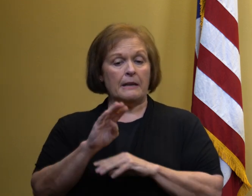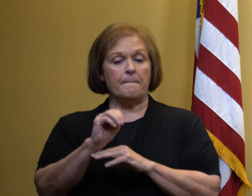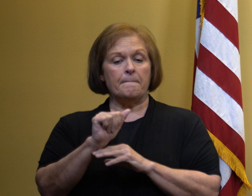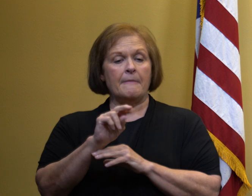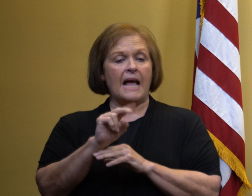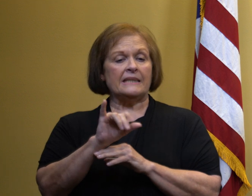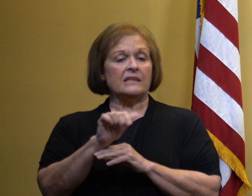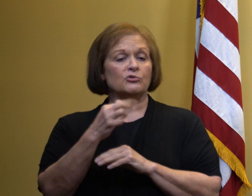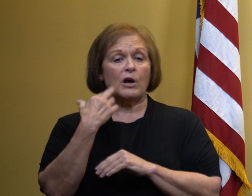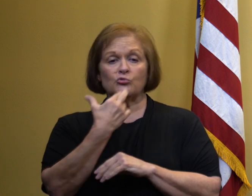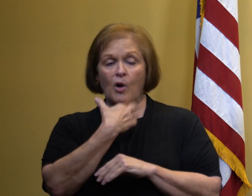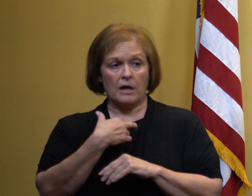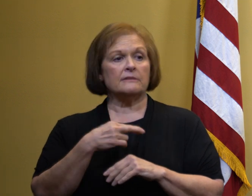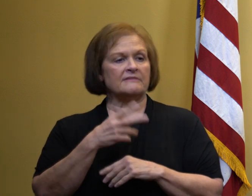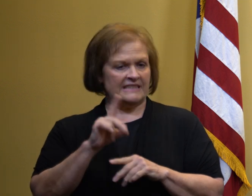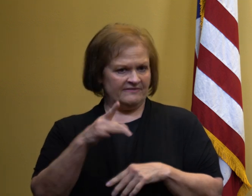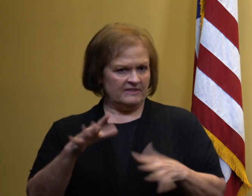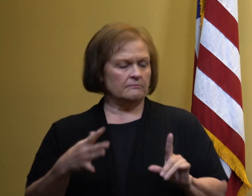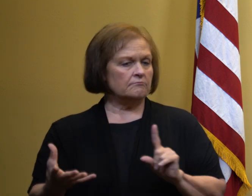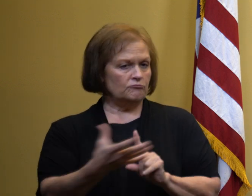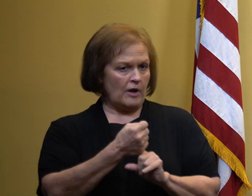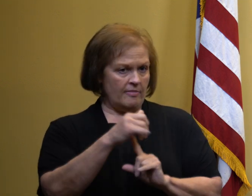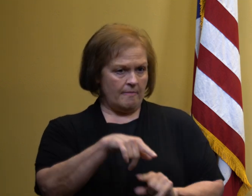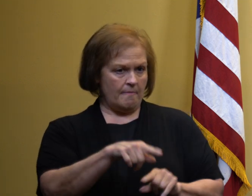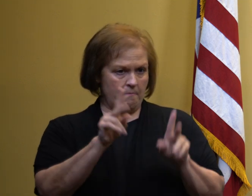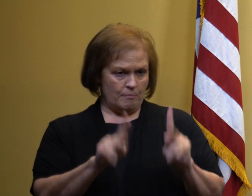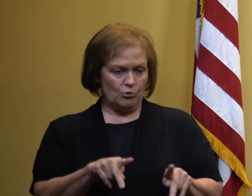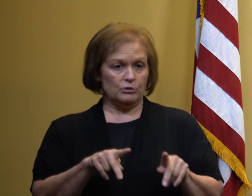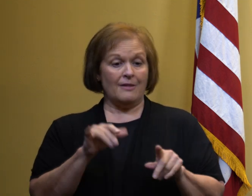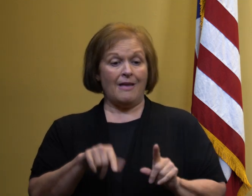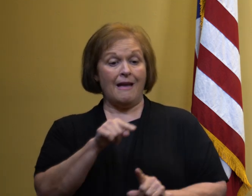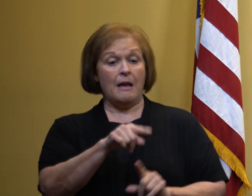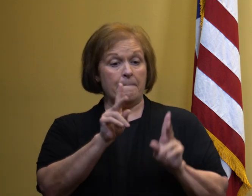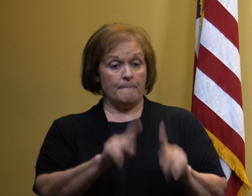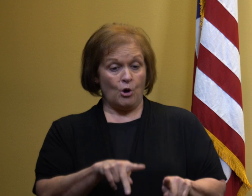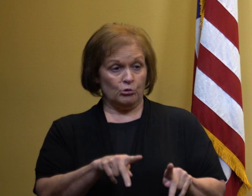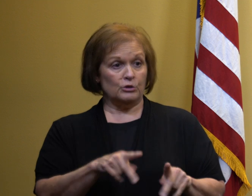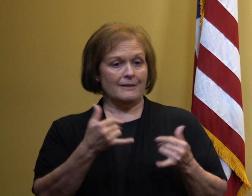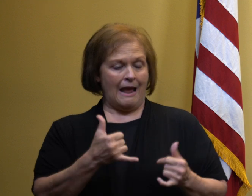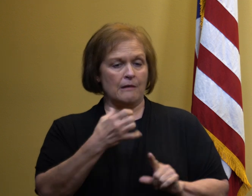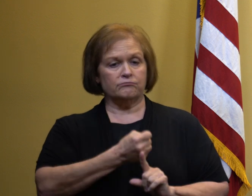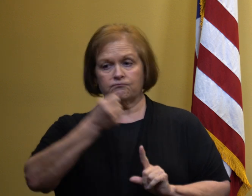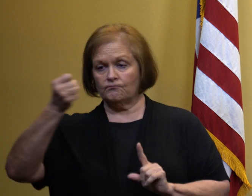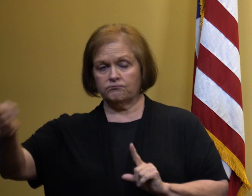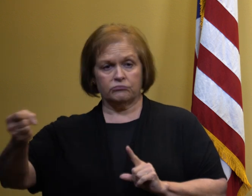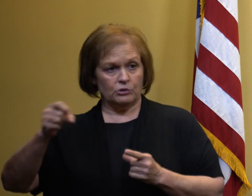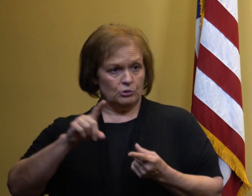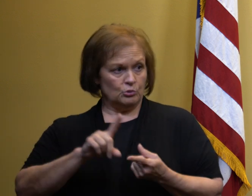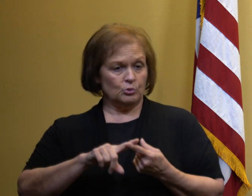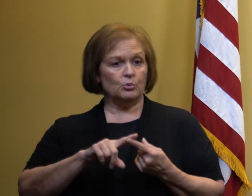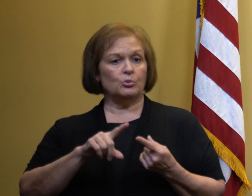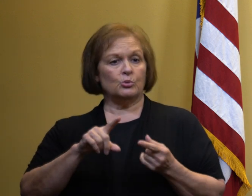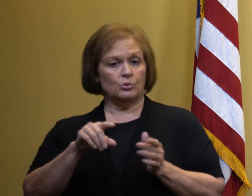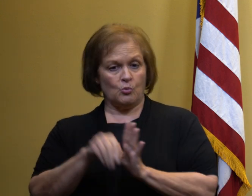Mandina's. Solid arrest there. That individual is en route, will be extradited to the